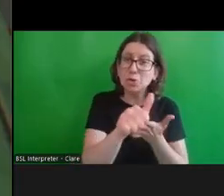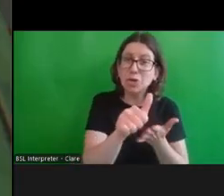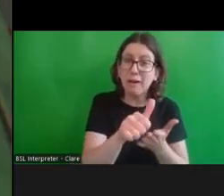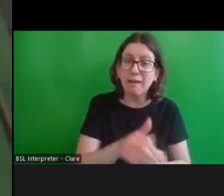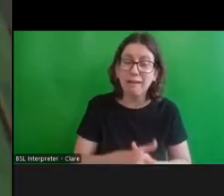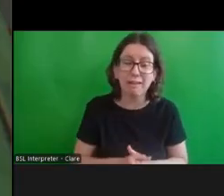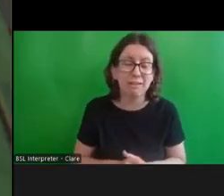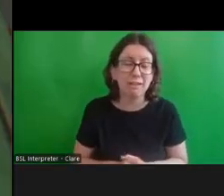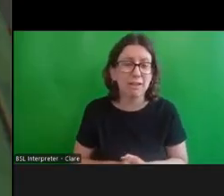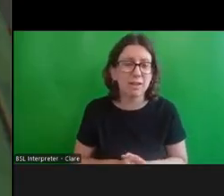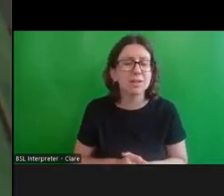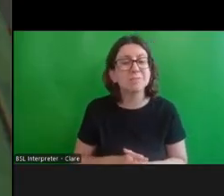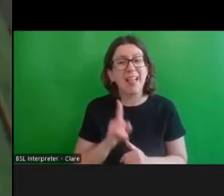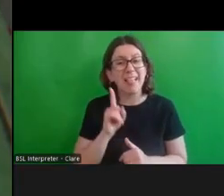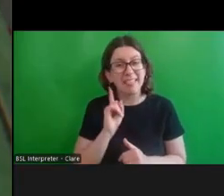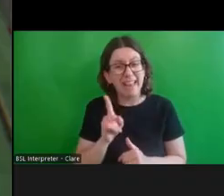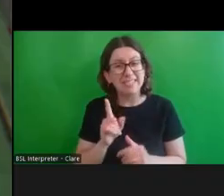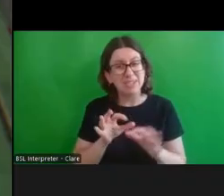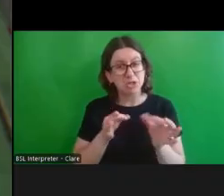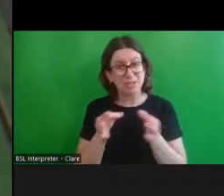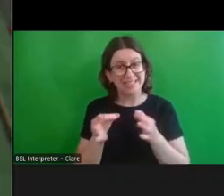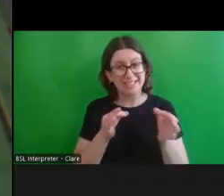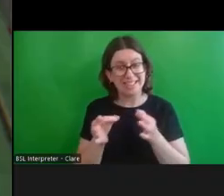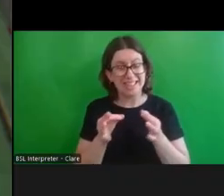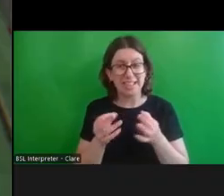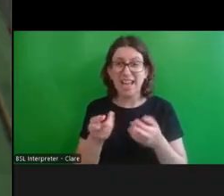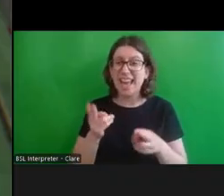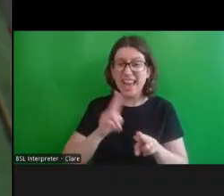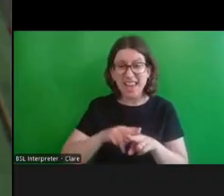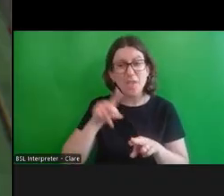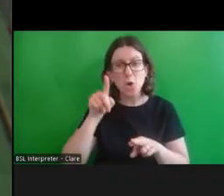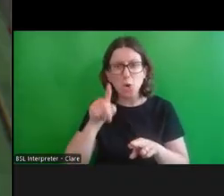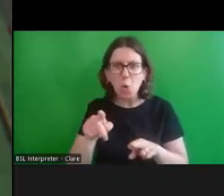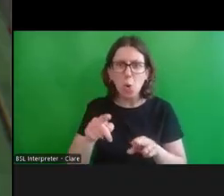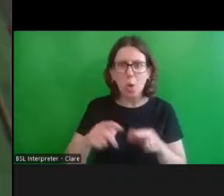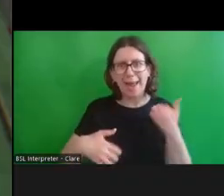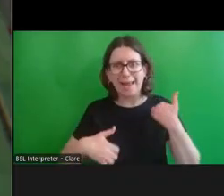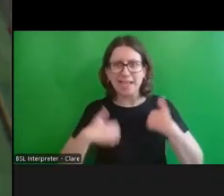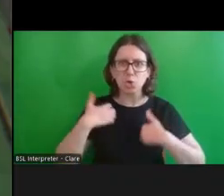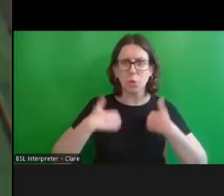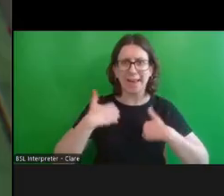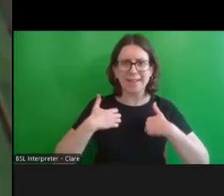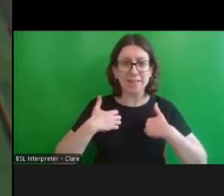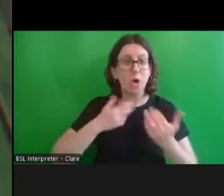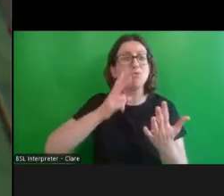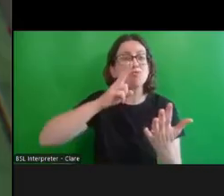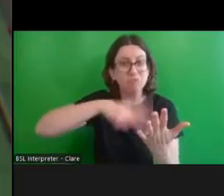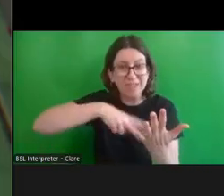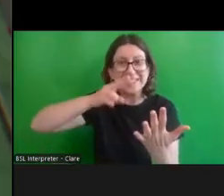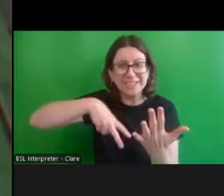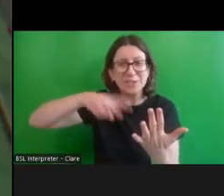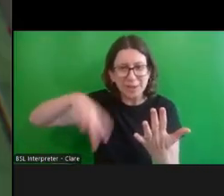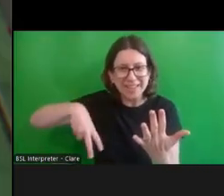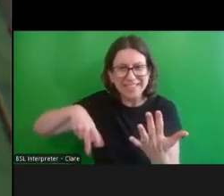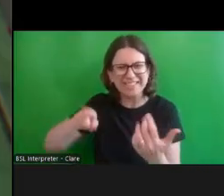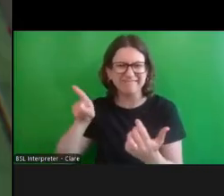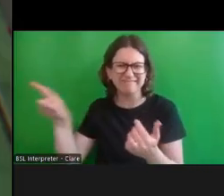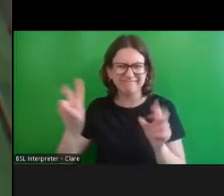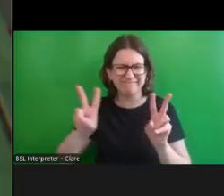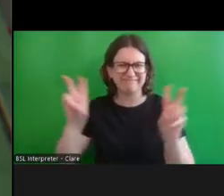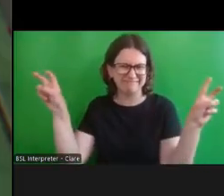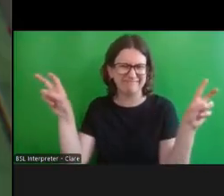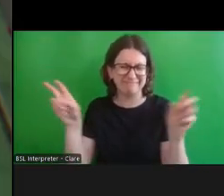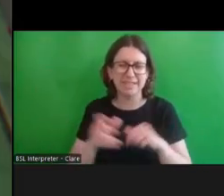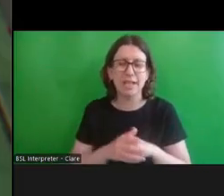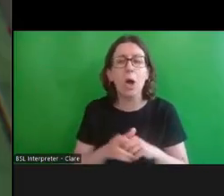kind of strategic proposition. If you're into it, read into it, and the kind of thinking behind our goal and campaign. And hopefully I'll be